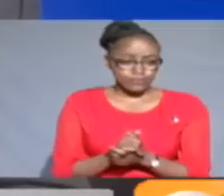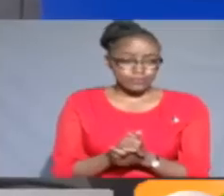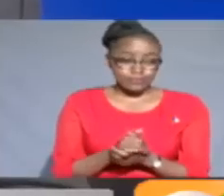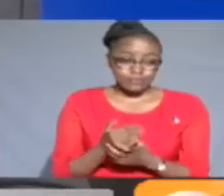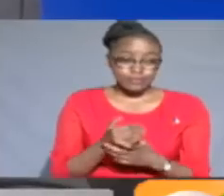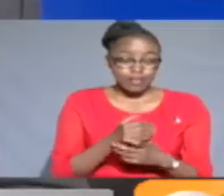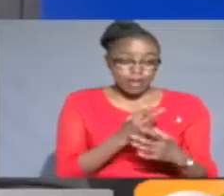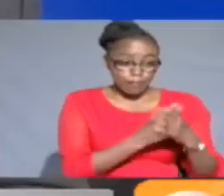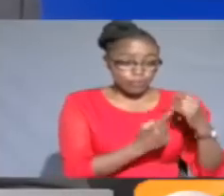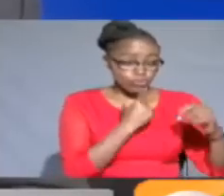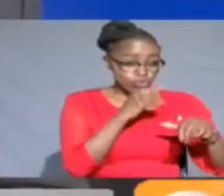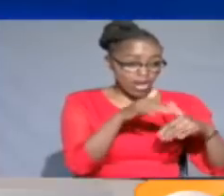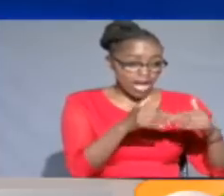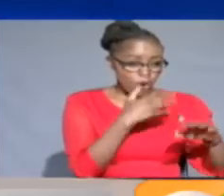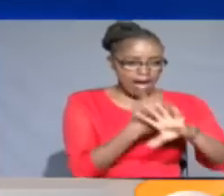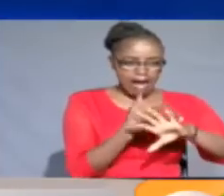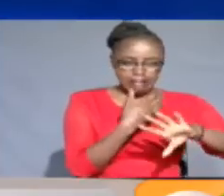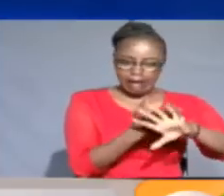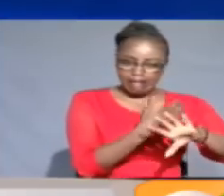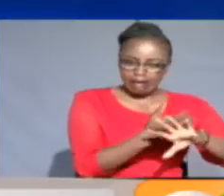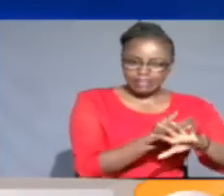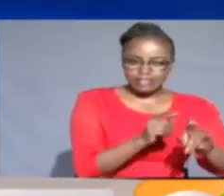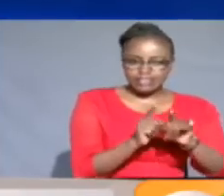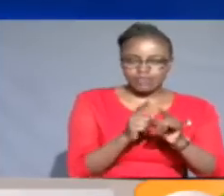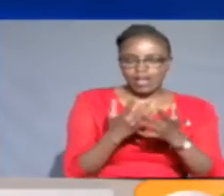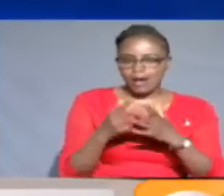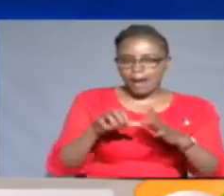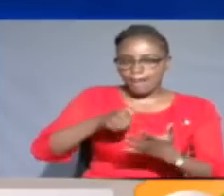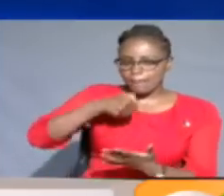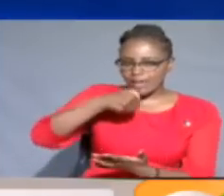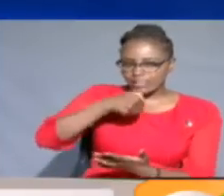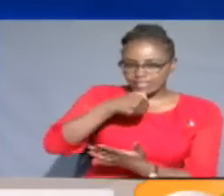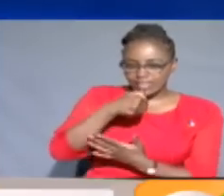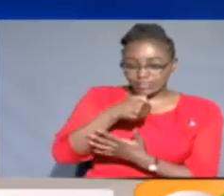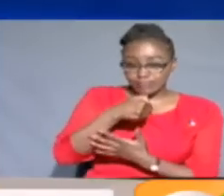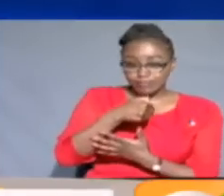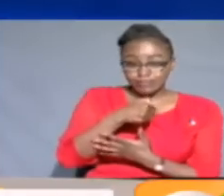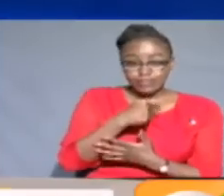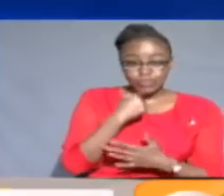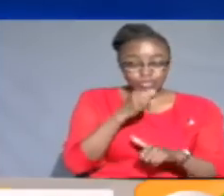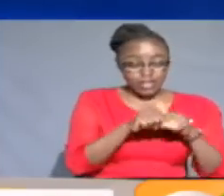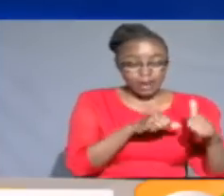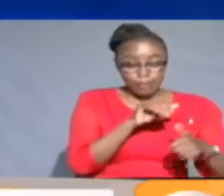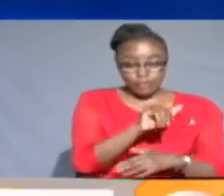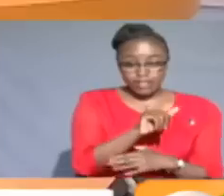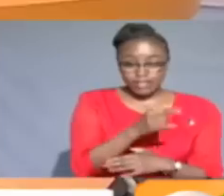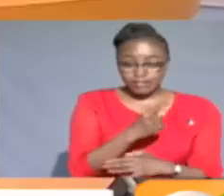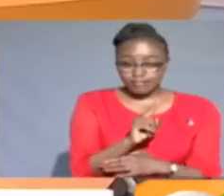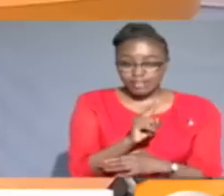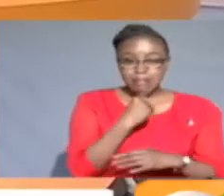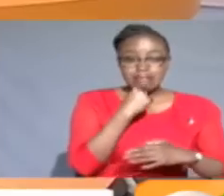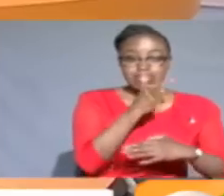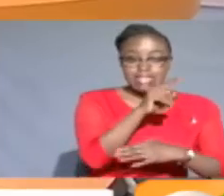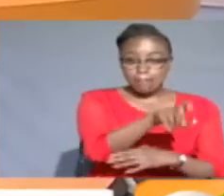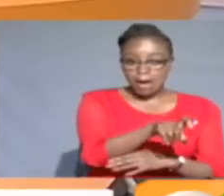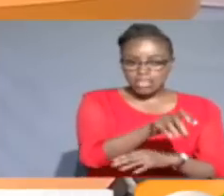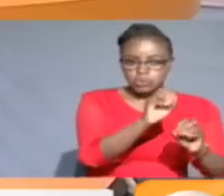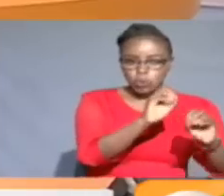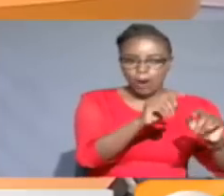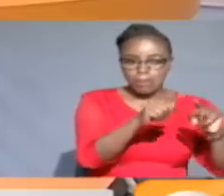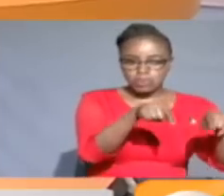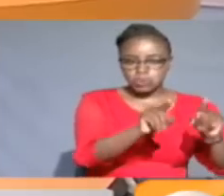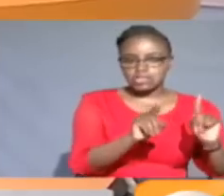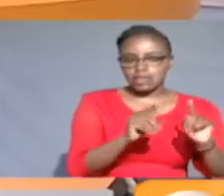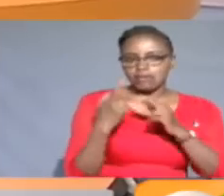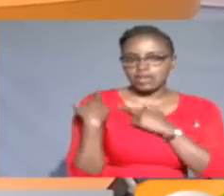I mean both of you are talking about how difficult it is in terms of budgetary allocations, okay? I'm not saying you must, you are the ones to